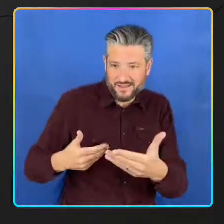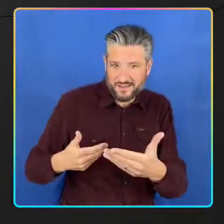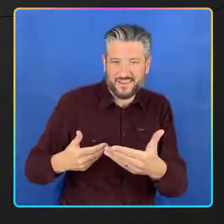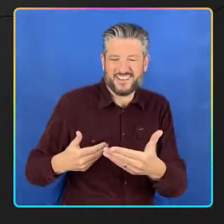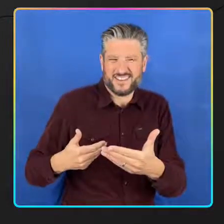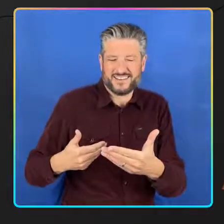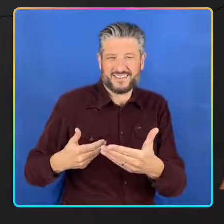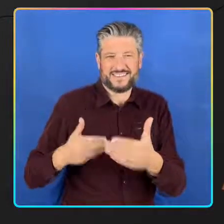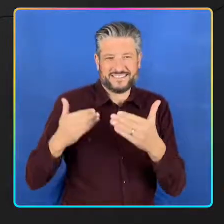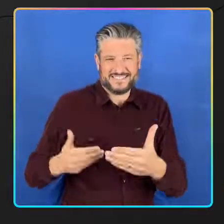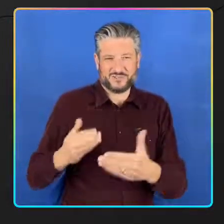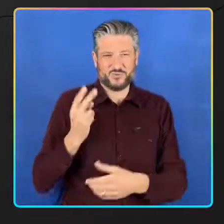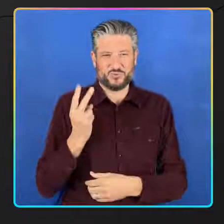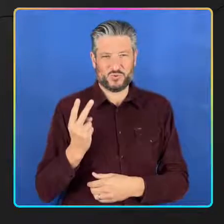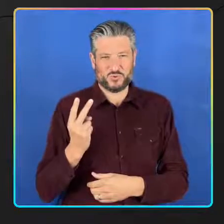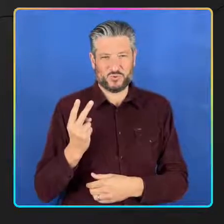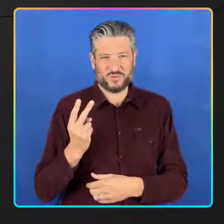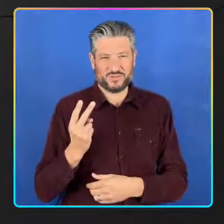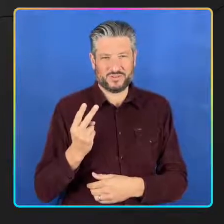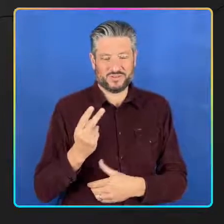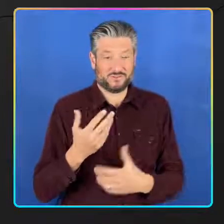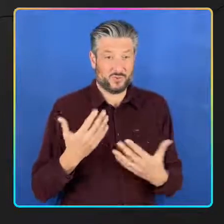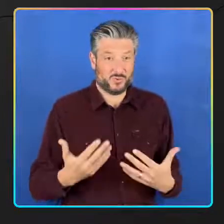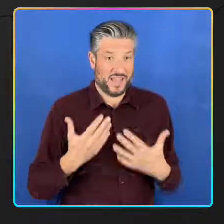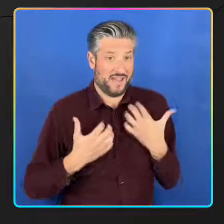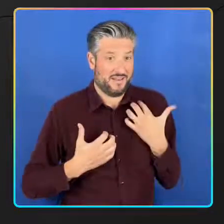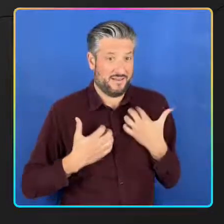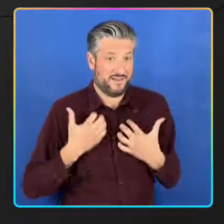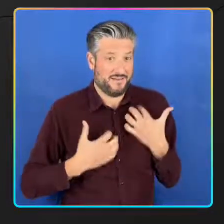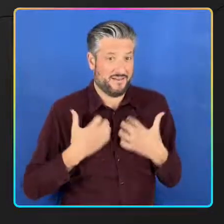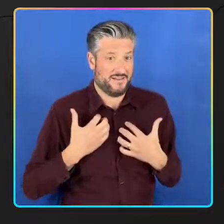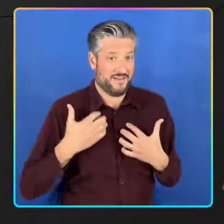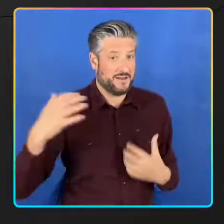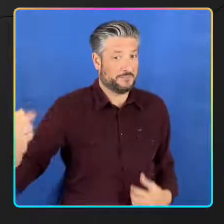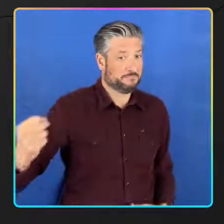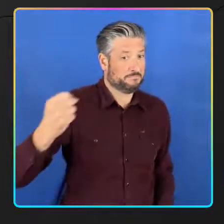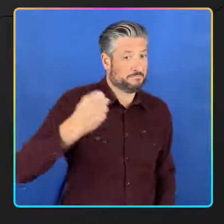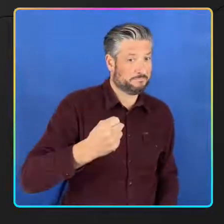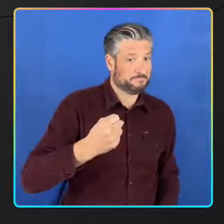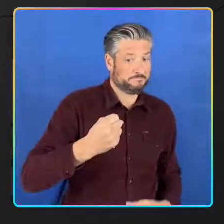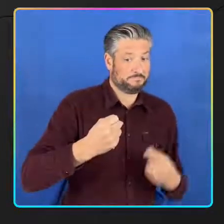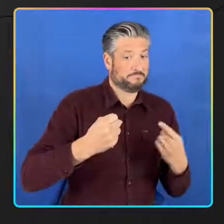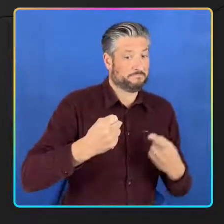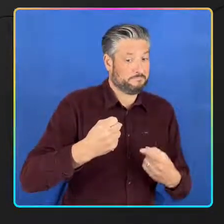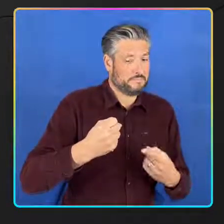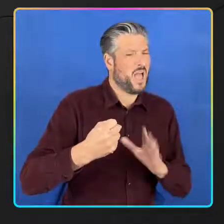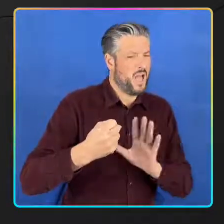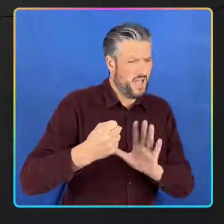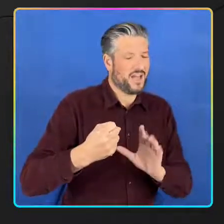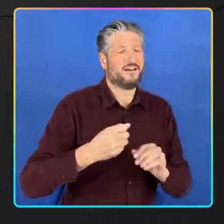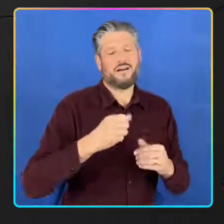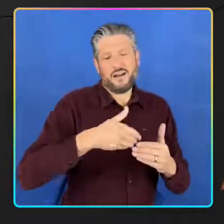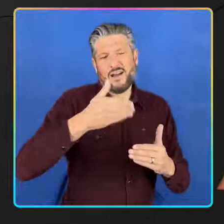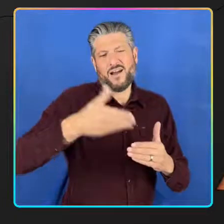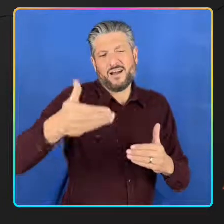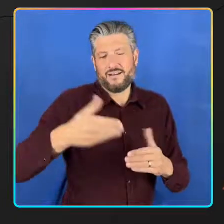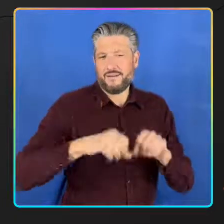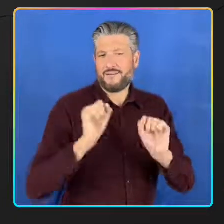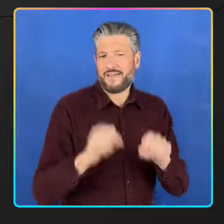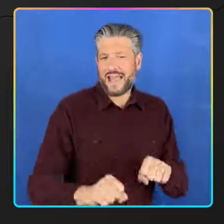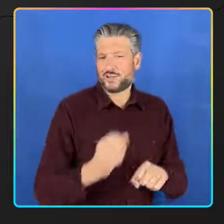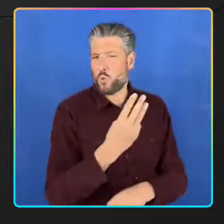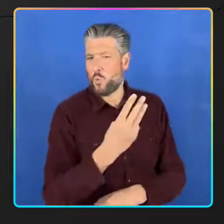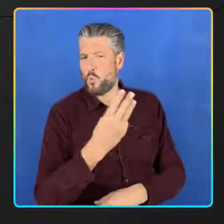do. And as always, everything is available on our website abitofai.show.